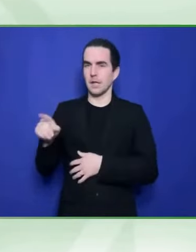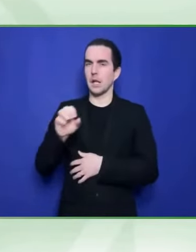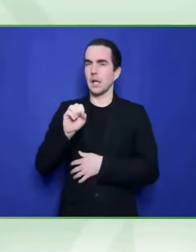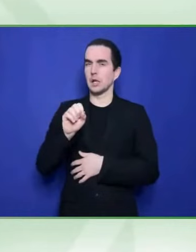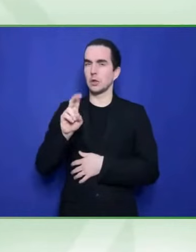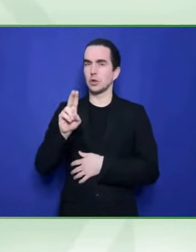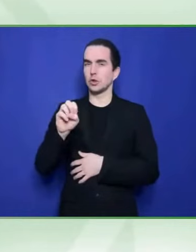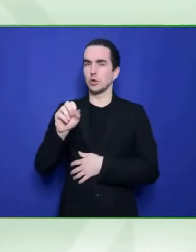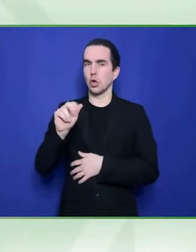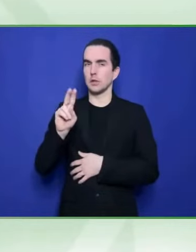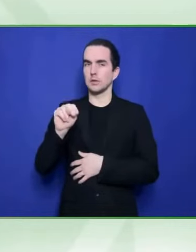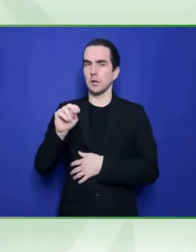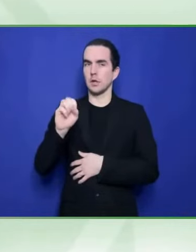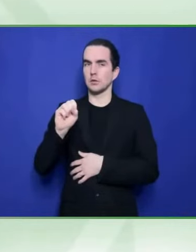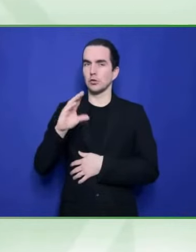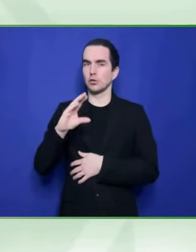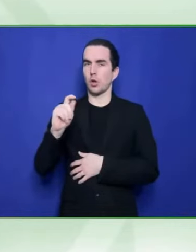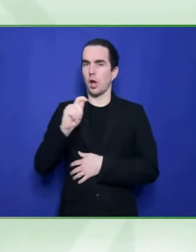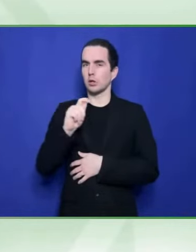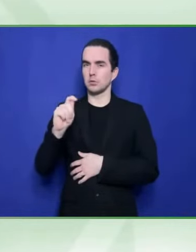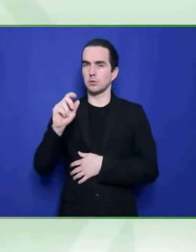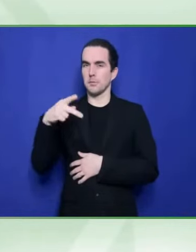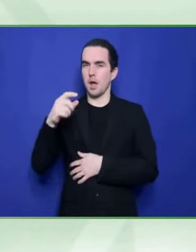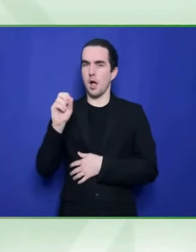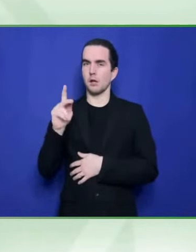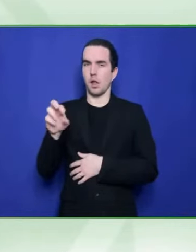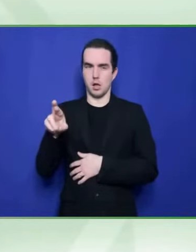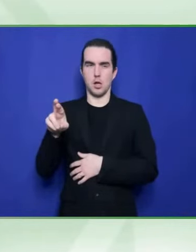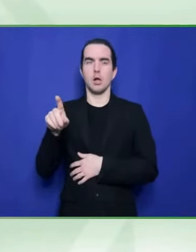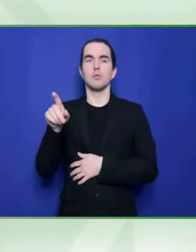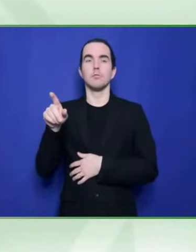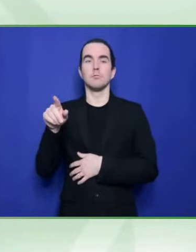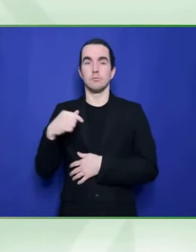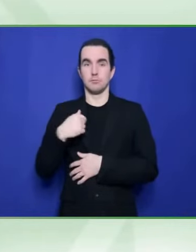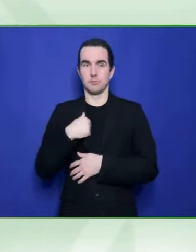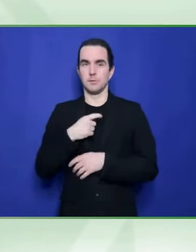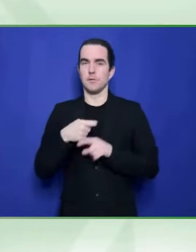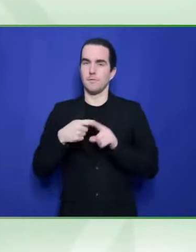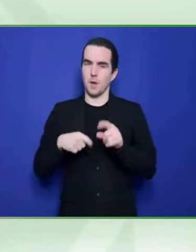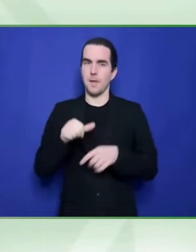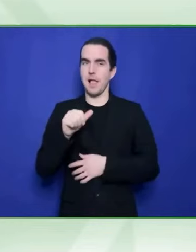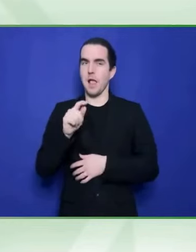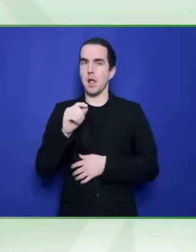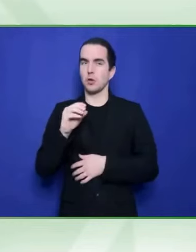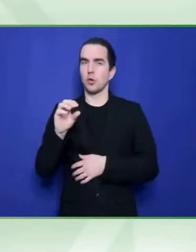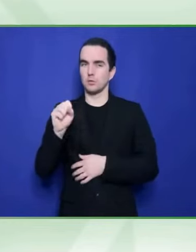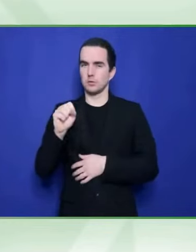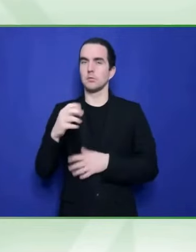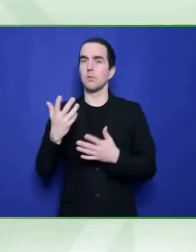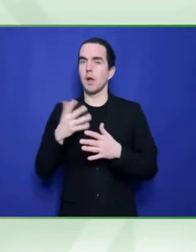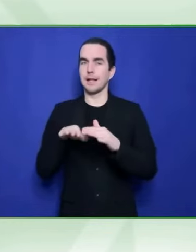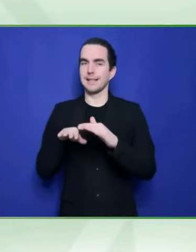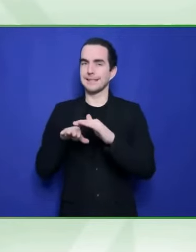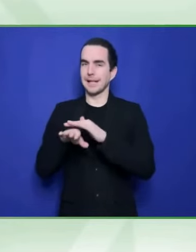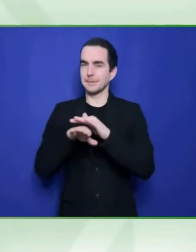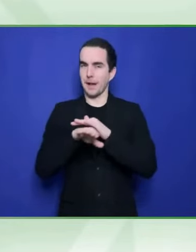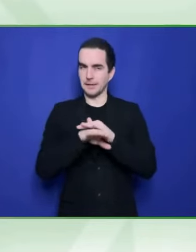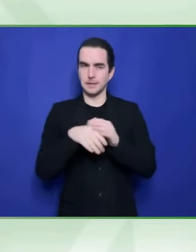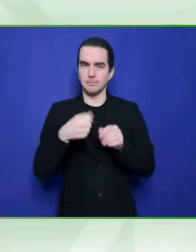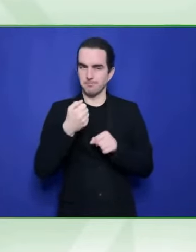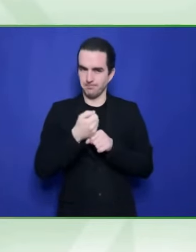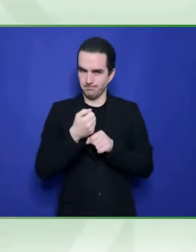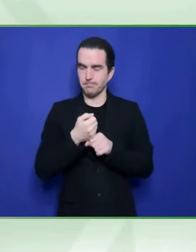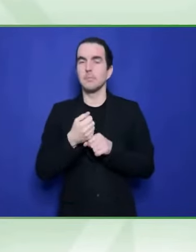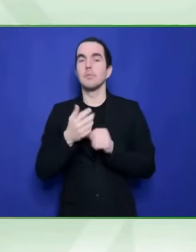transportation today. It's an area where you wouldn't think that I struggle, but as someone with neurodivergent conditions,